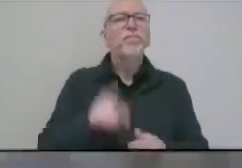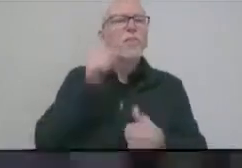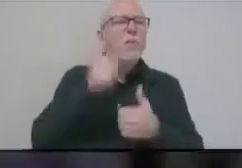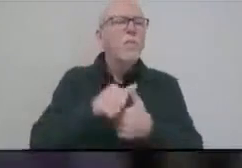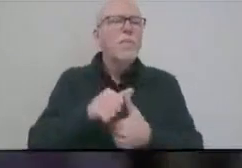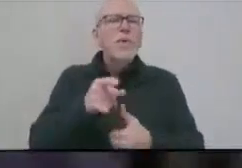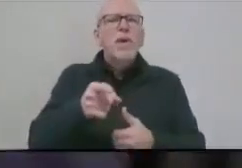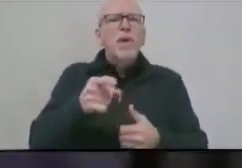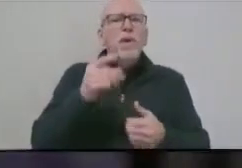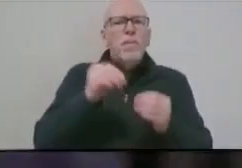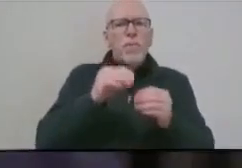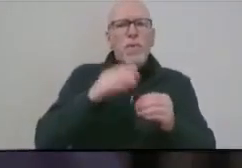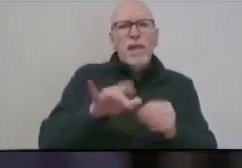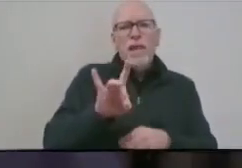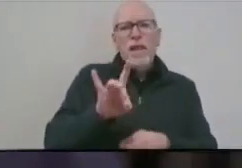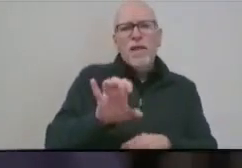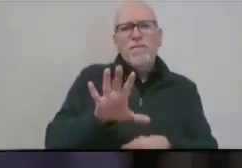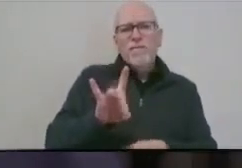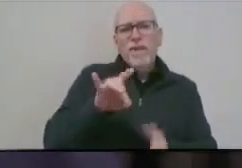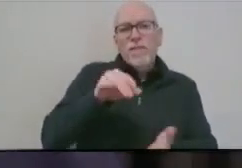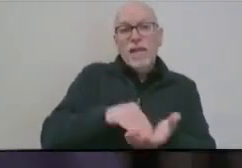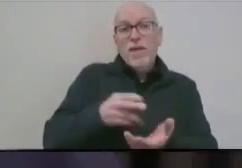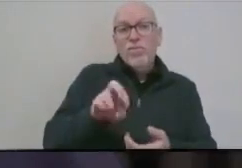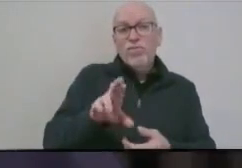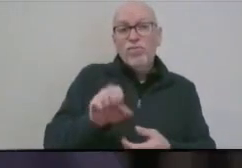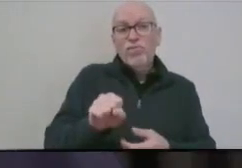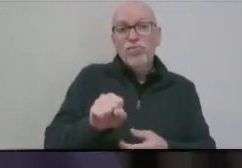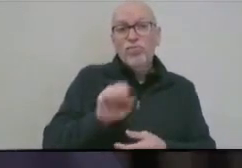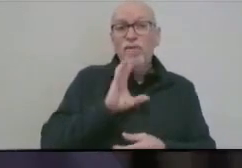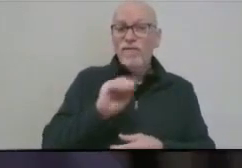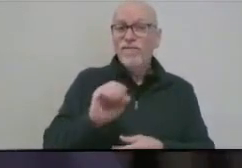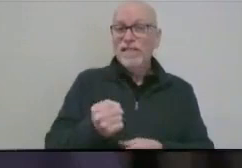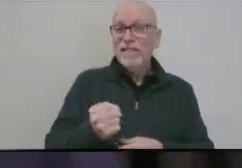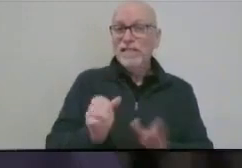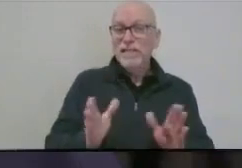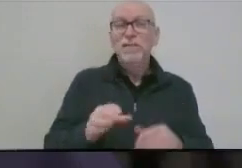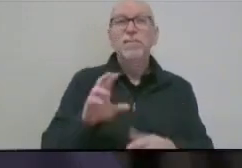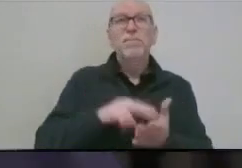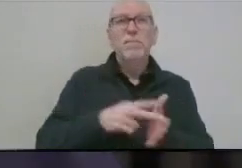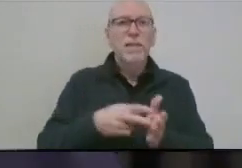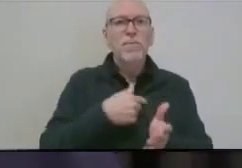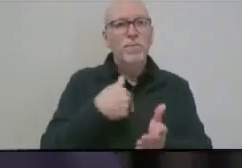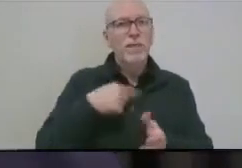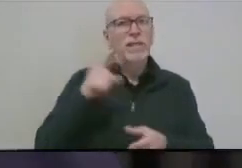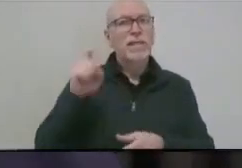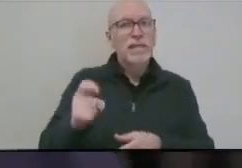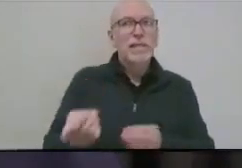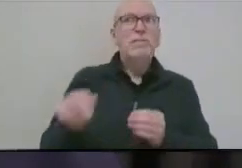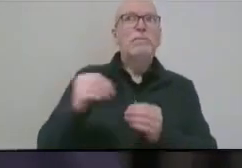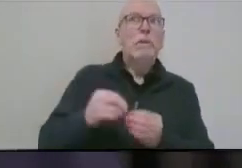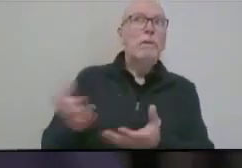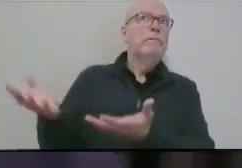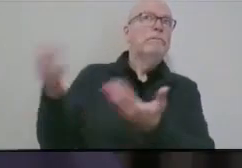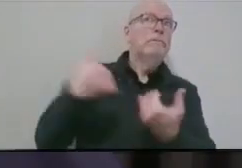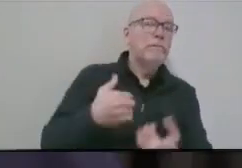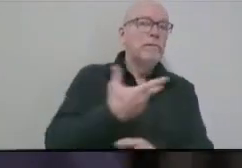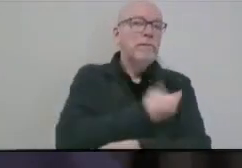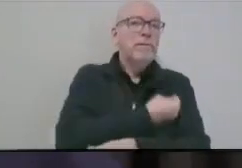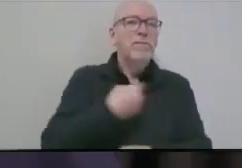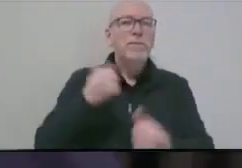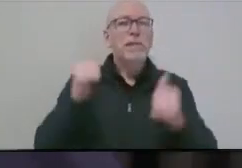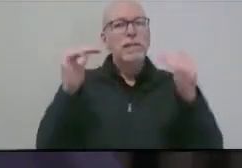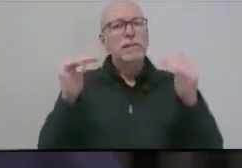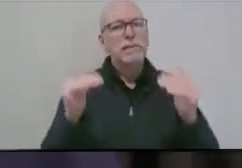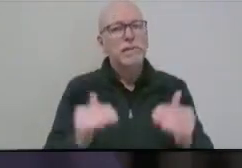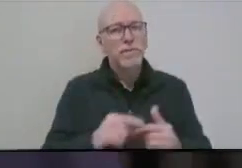nearly 858,000 Hoosiers in their 50s, so we will need a large influx of vaccine in order to lower eligibility to